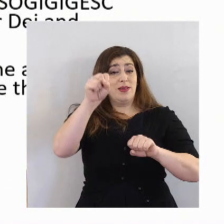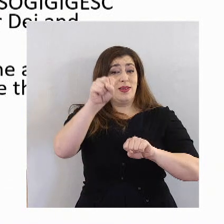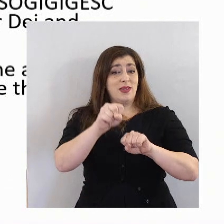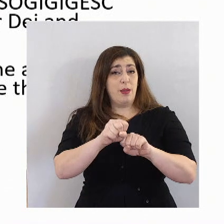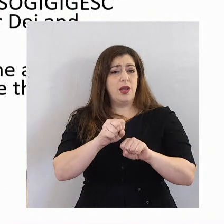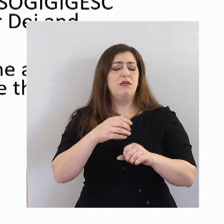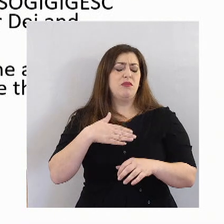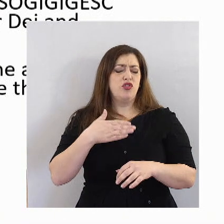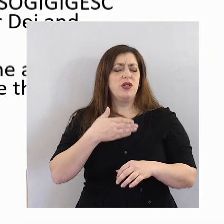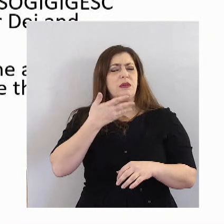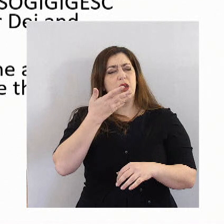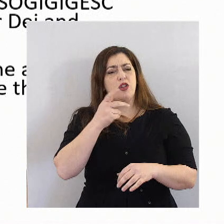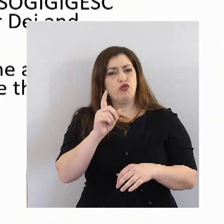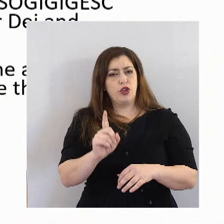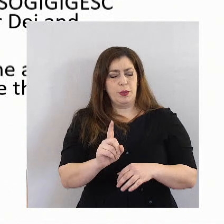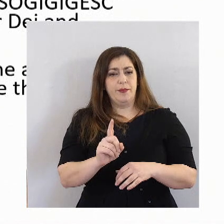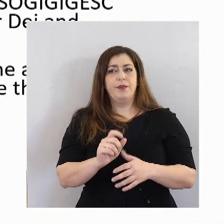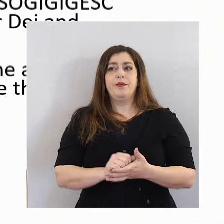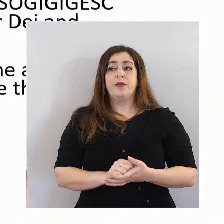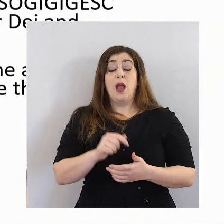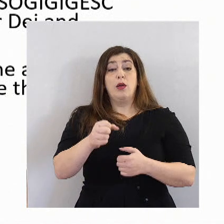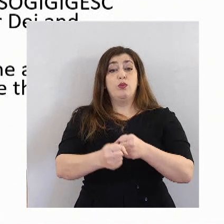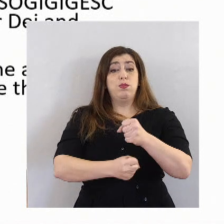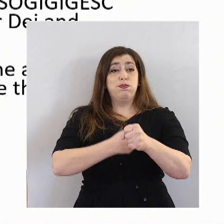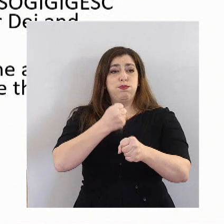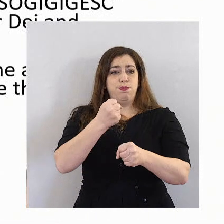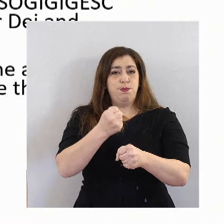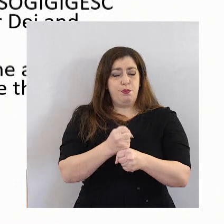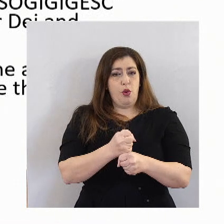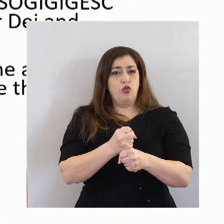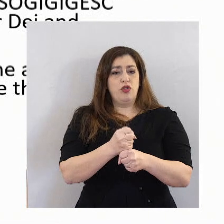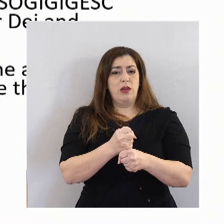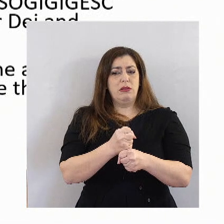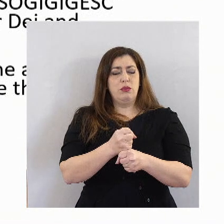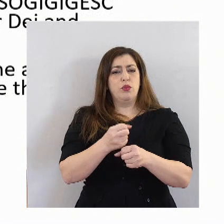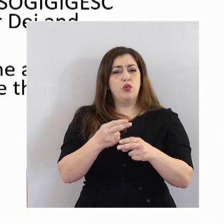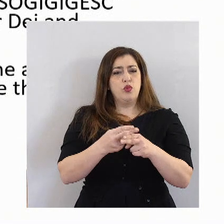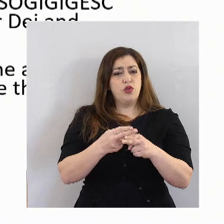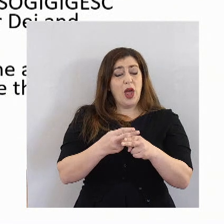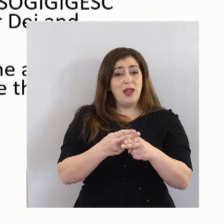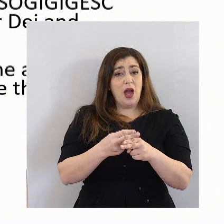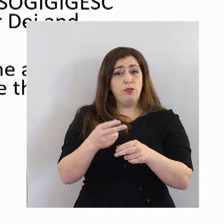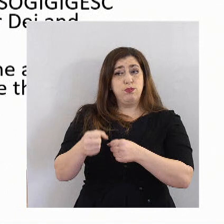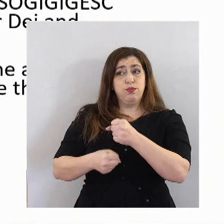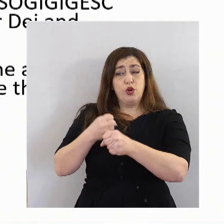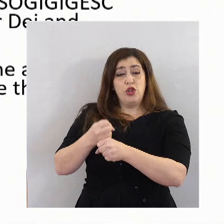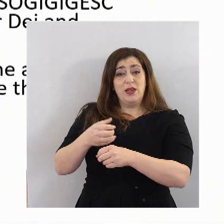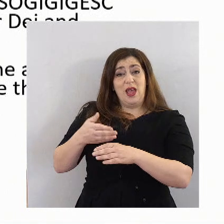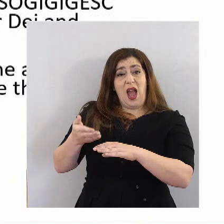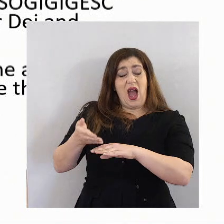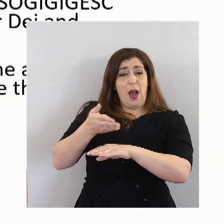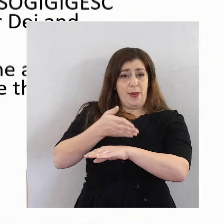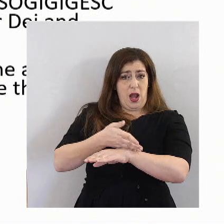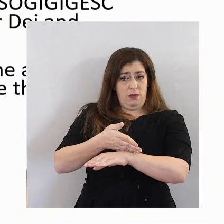things. So as I mentioned, the project was able to build on the training resources and research conducted in the Health for LGBTI project. We thought this was